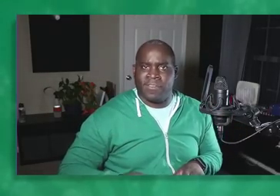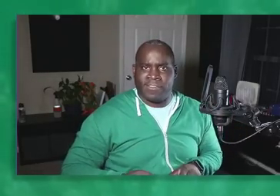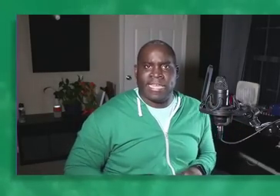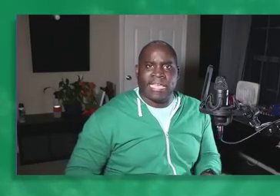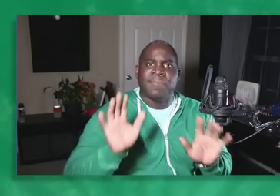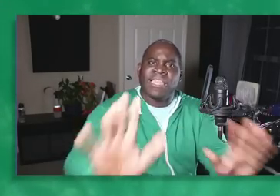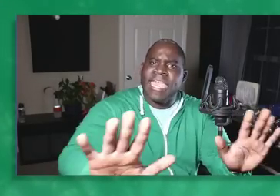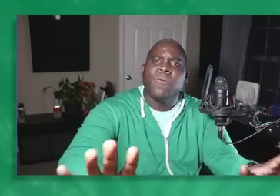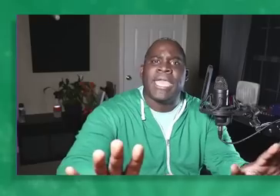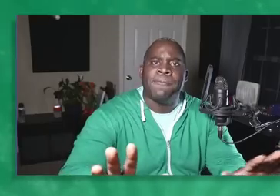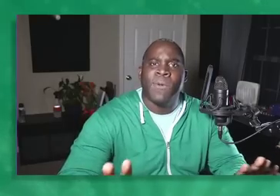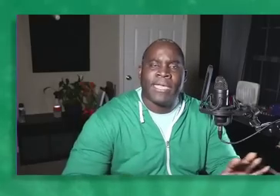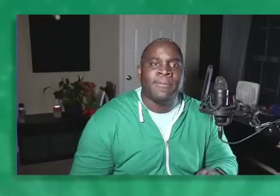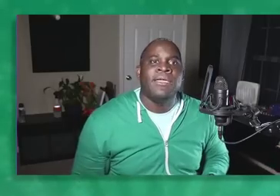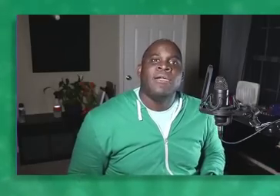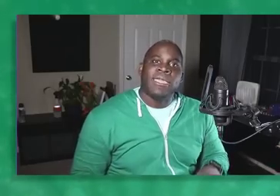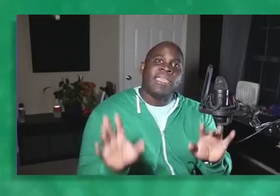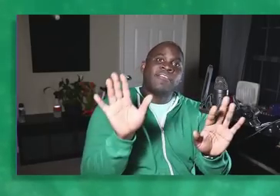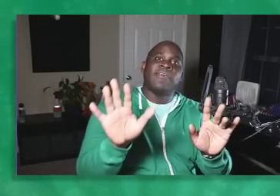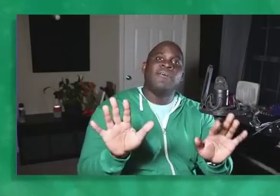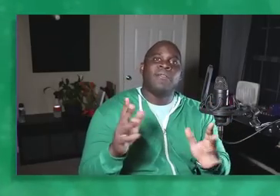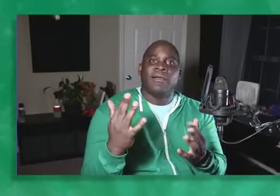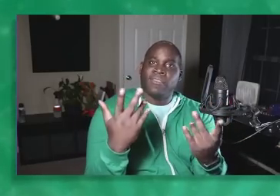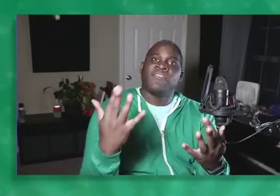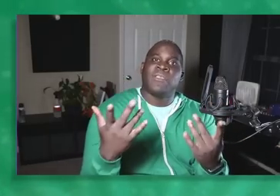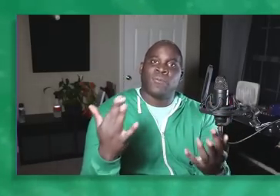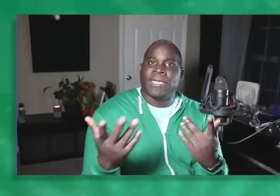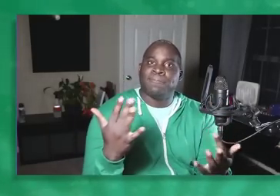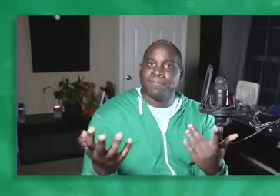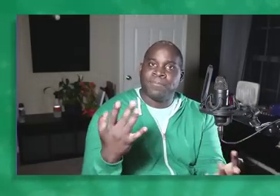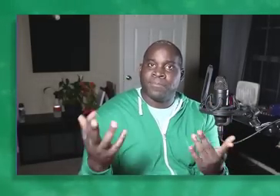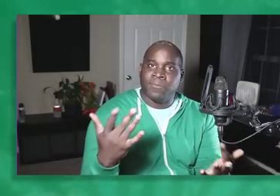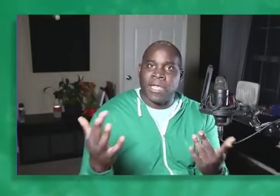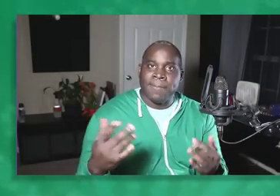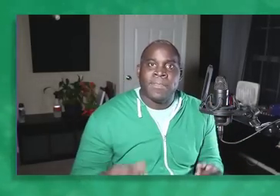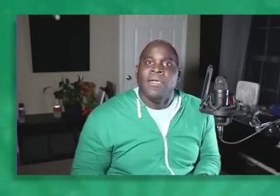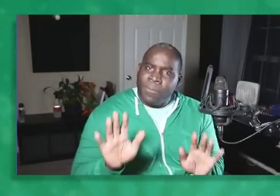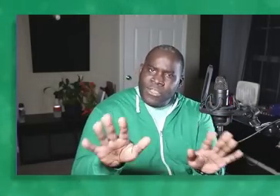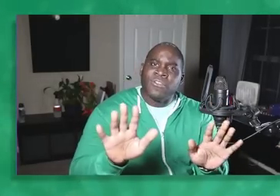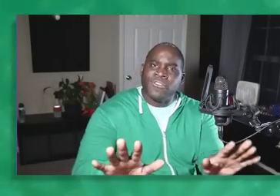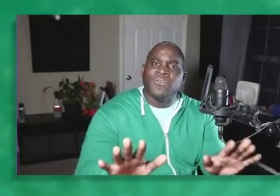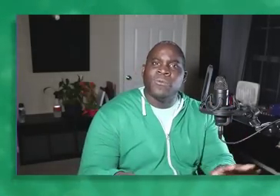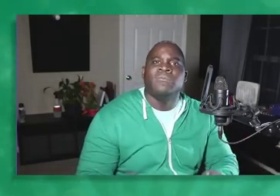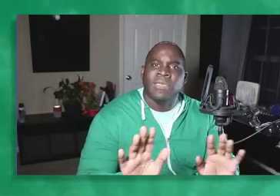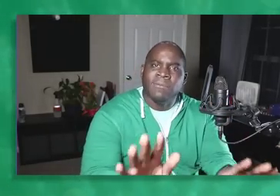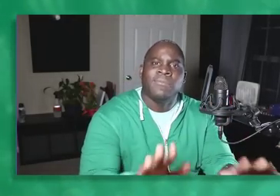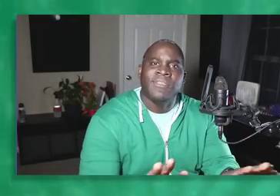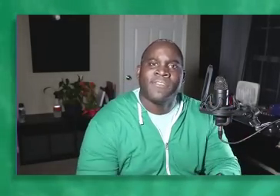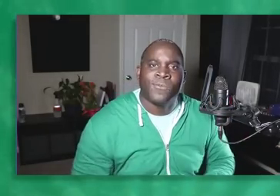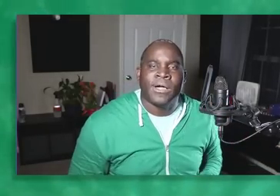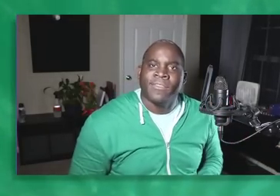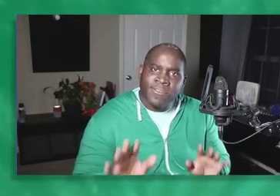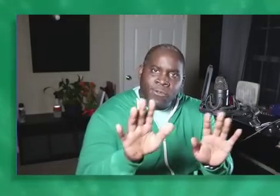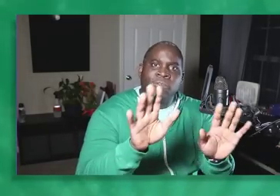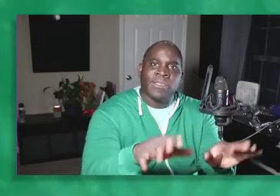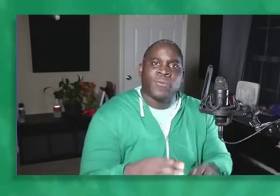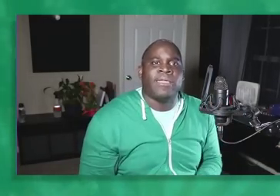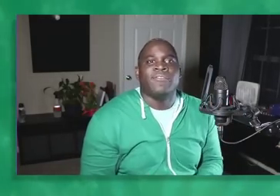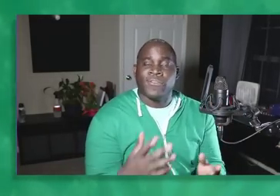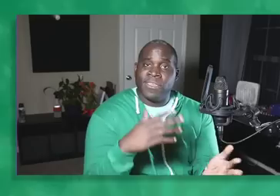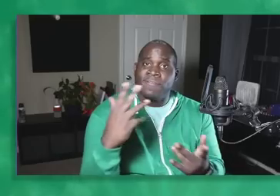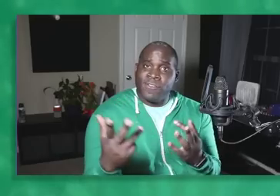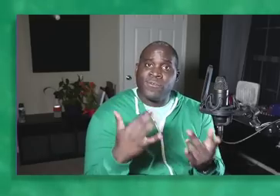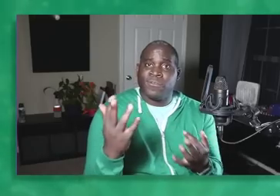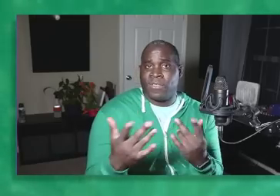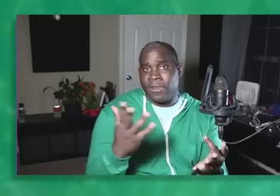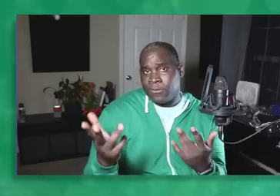If I wasn't using signing, I'd be like, hey, wait. In ASL, this means wait, right? But you could also do this as well. This also means wait.